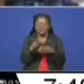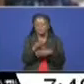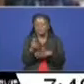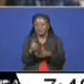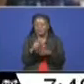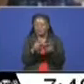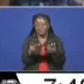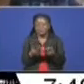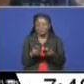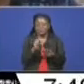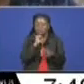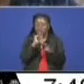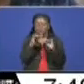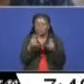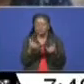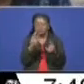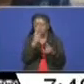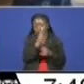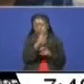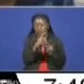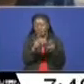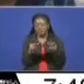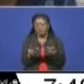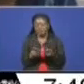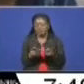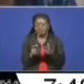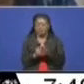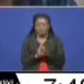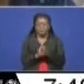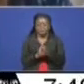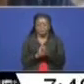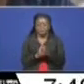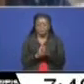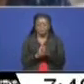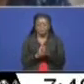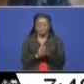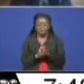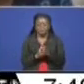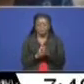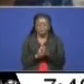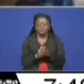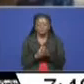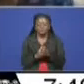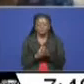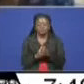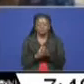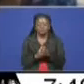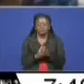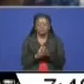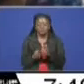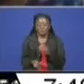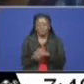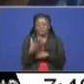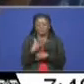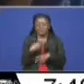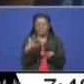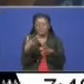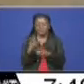than one position as in a one and done player. Off the top, pitching and